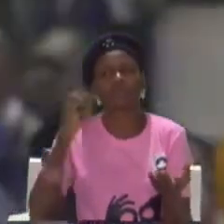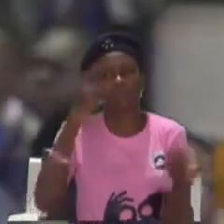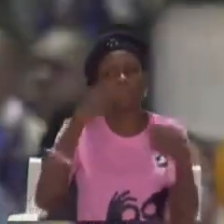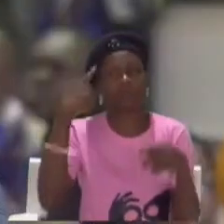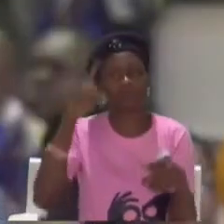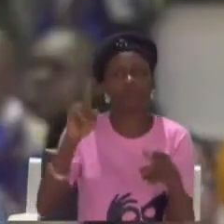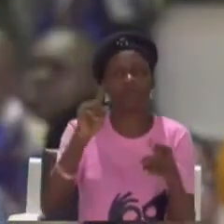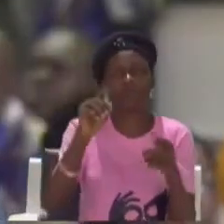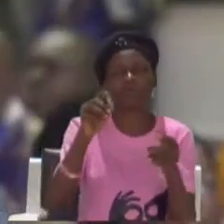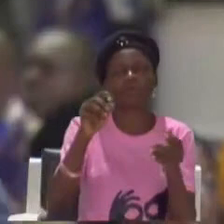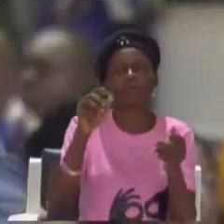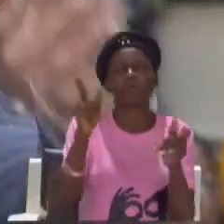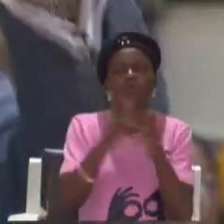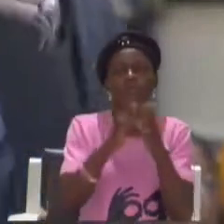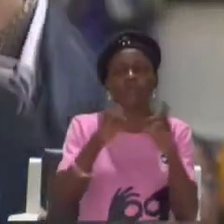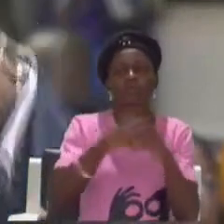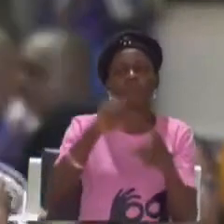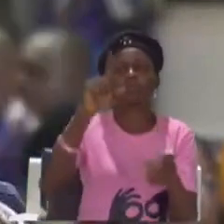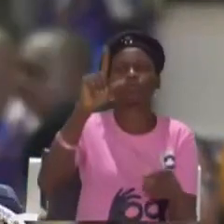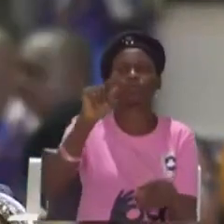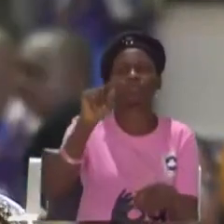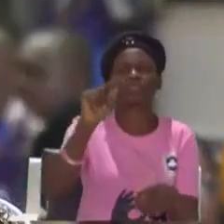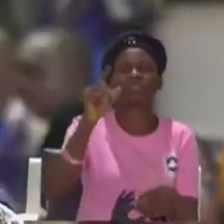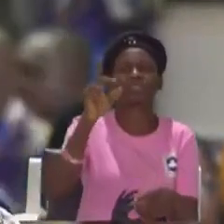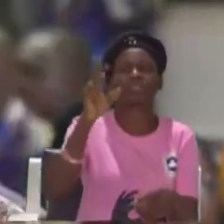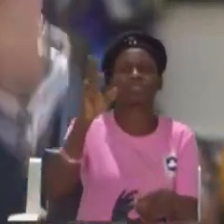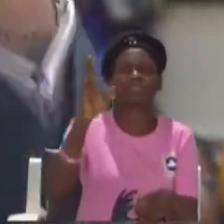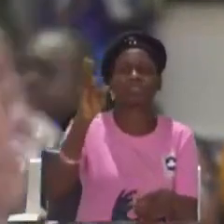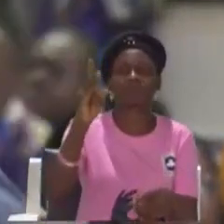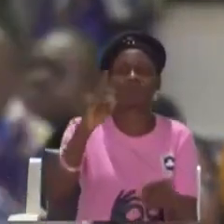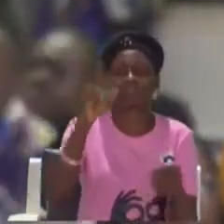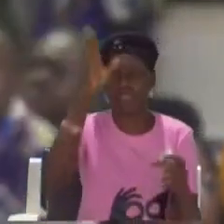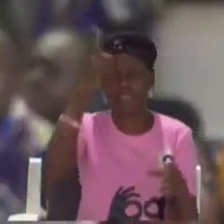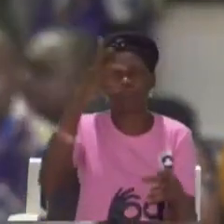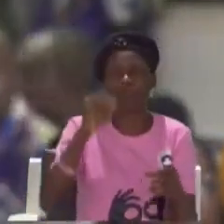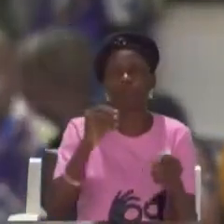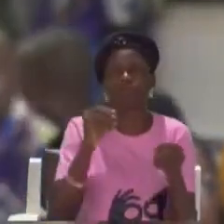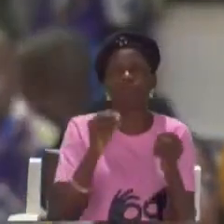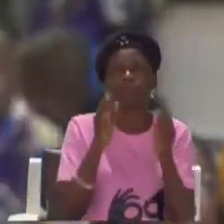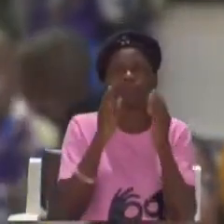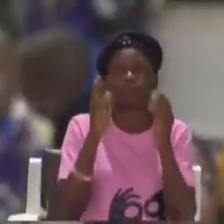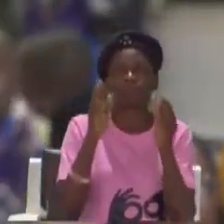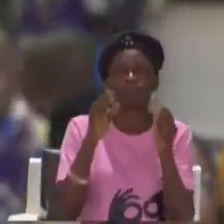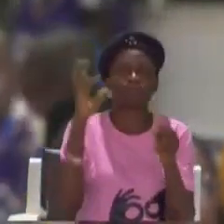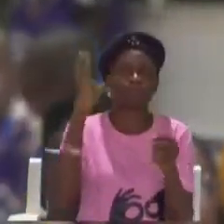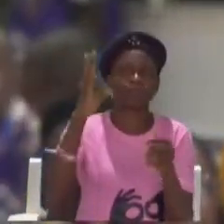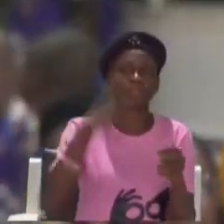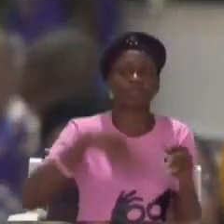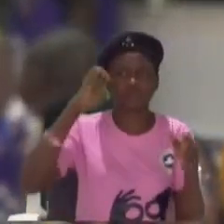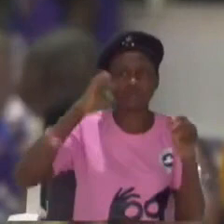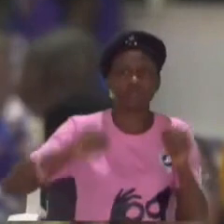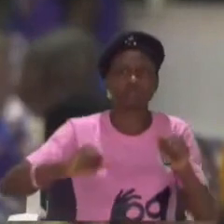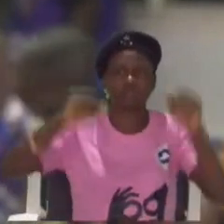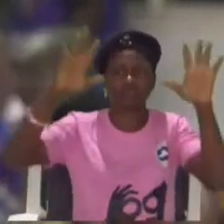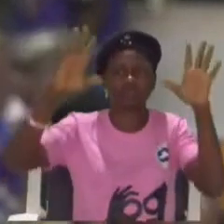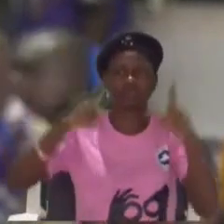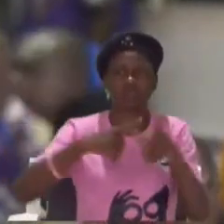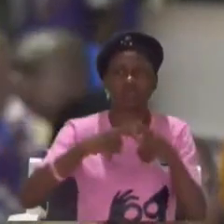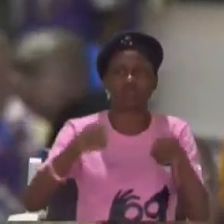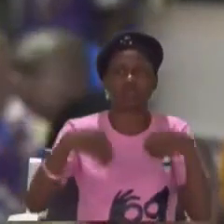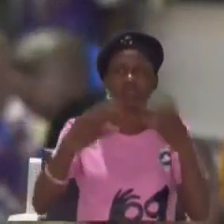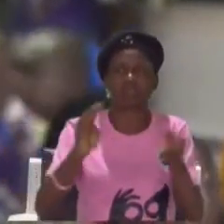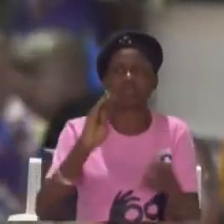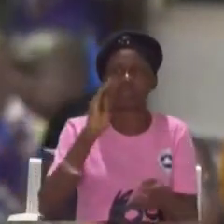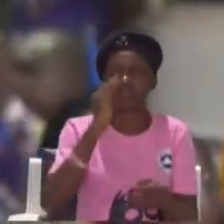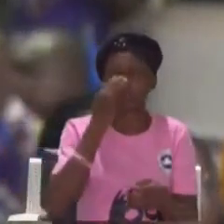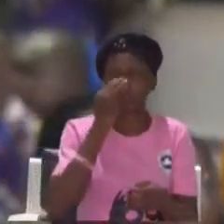in 2017. And Daddy Gio preached a message about surrender. And we were given these hankies, this hanky here I was